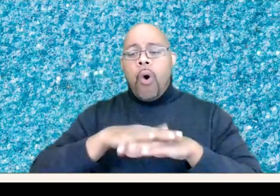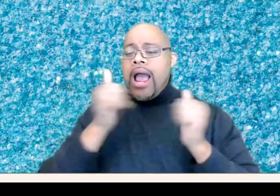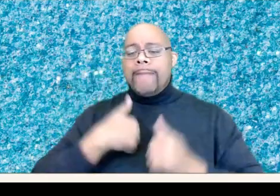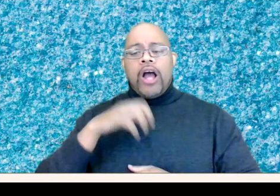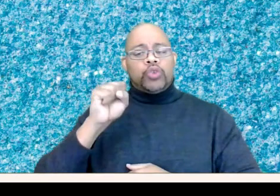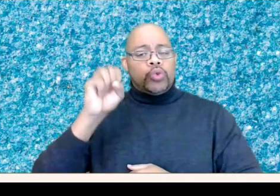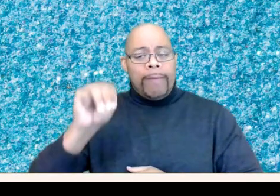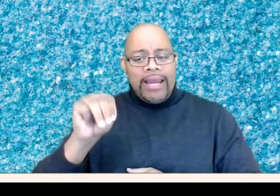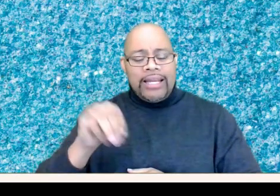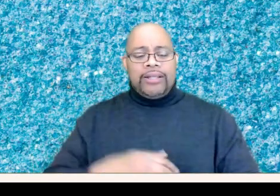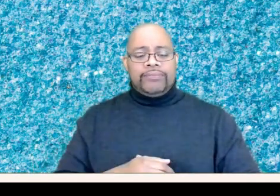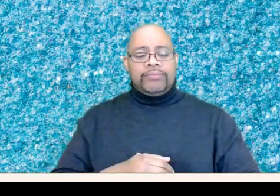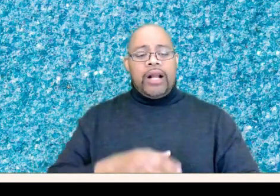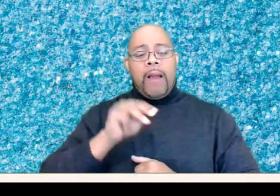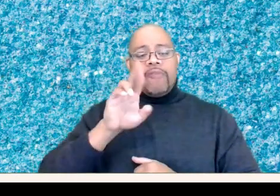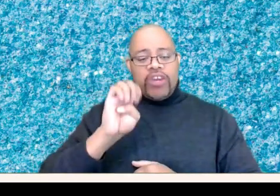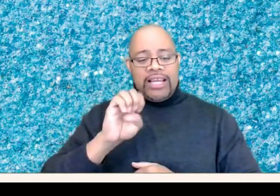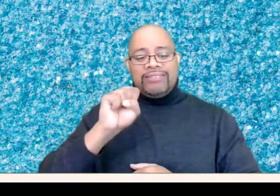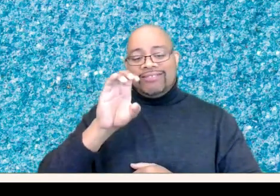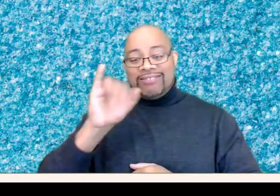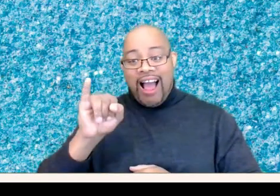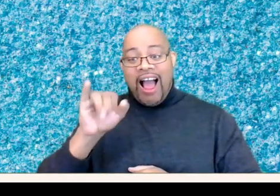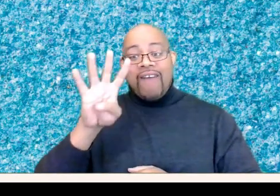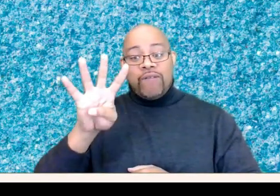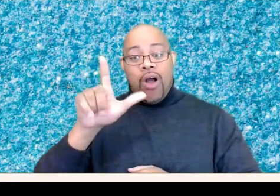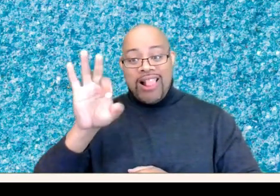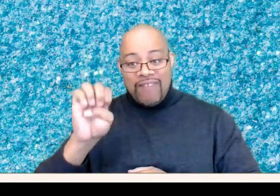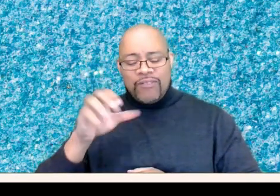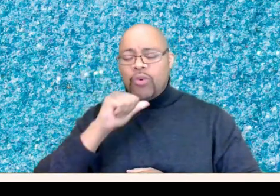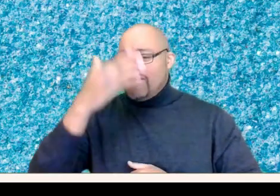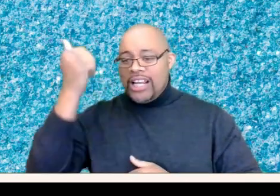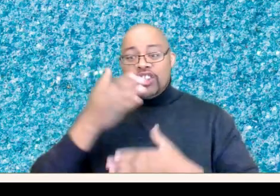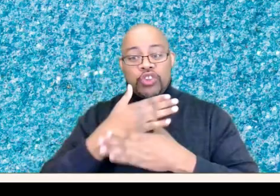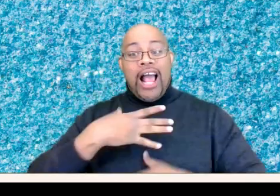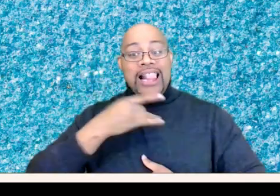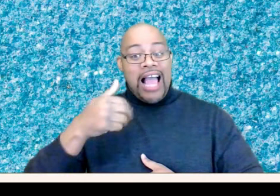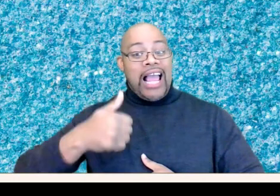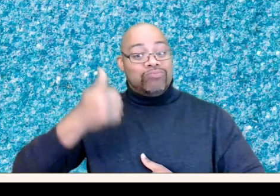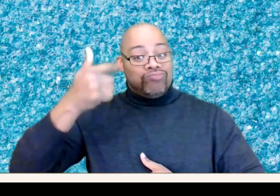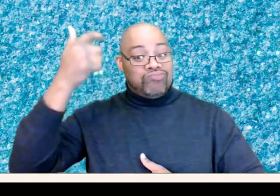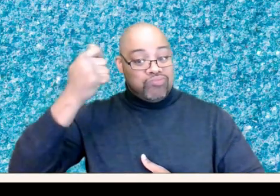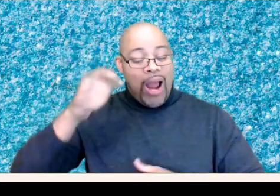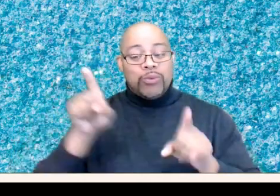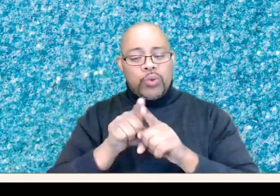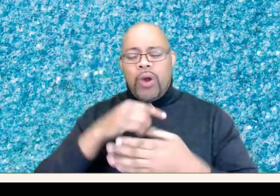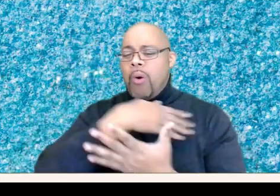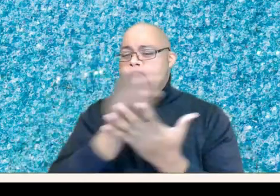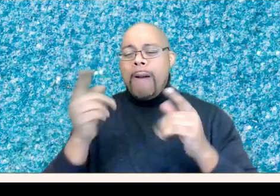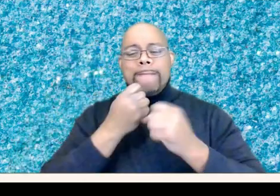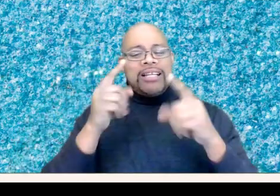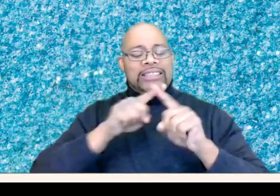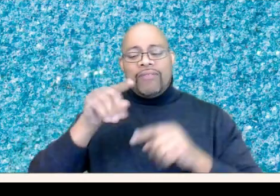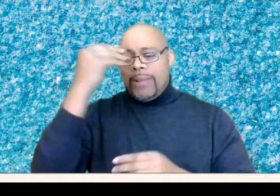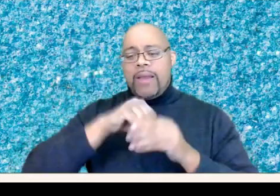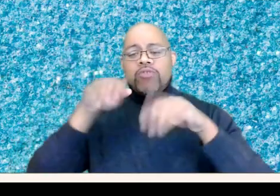social media platforms at Marine Sci for Life. Please don't forget to share, like, and subscribe across any of the Black and